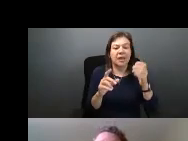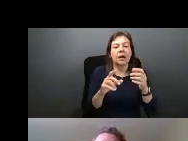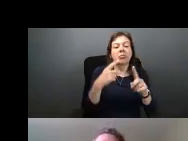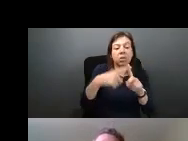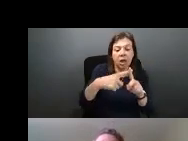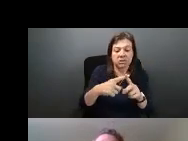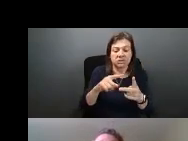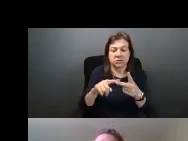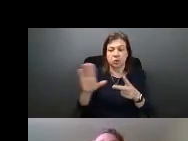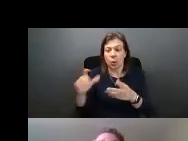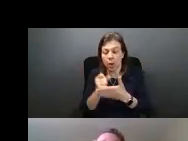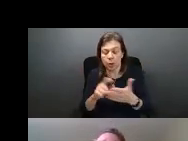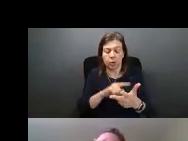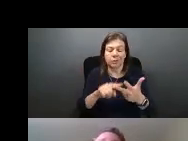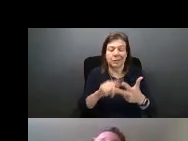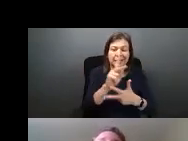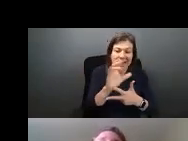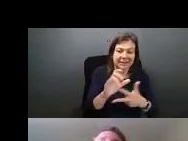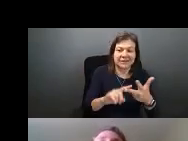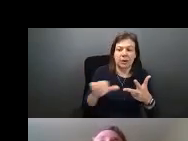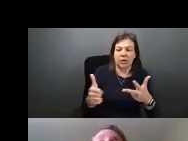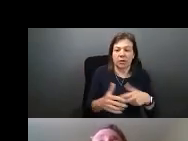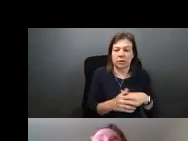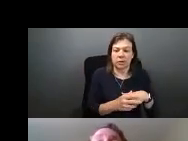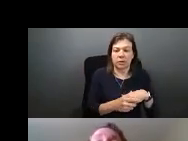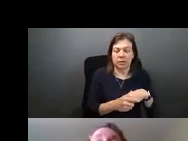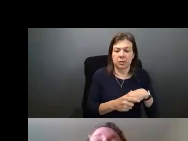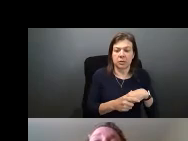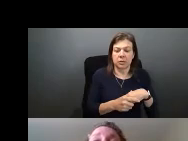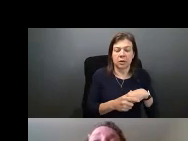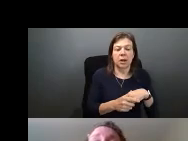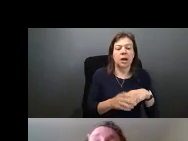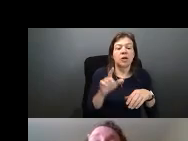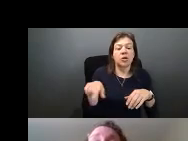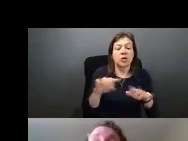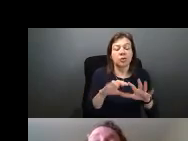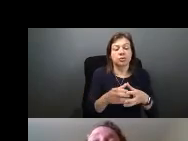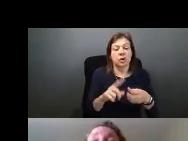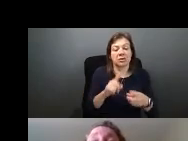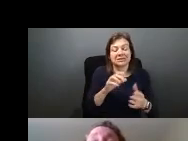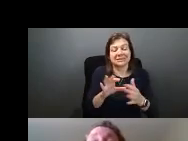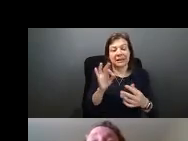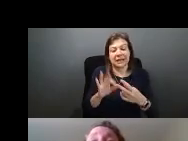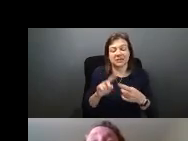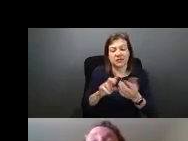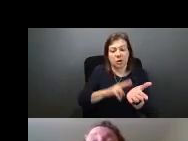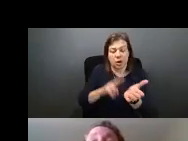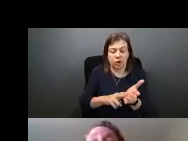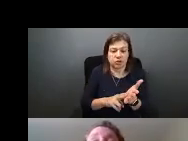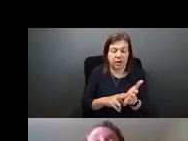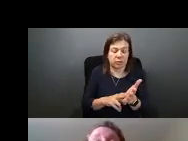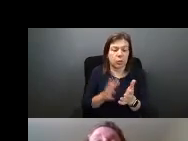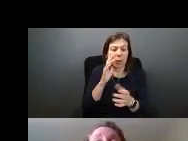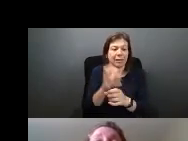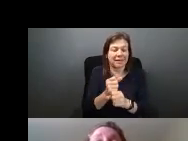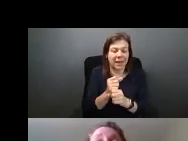logos. Those organizations who are selected for a contract will receive guidance